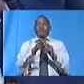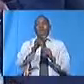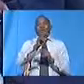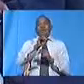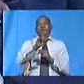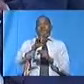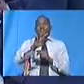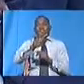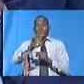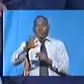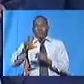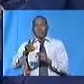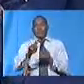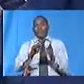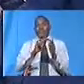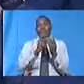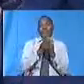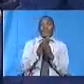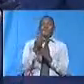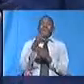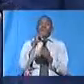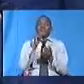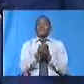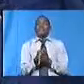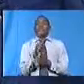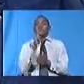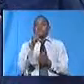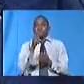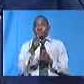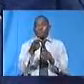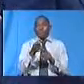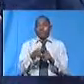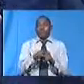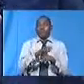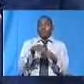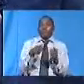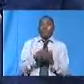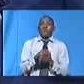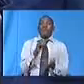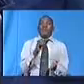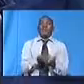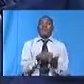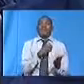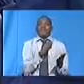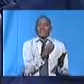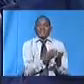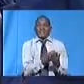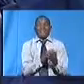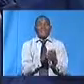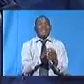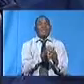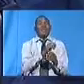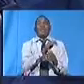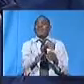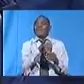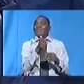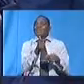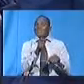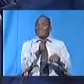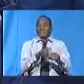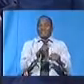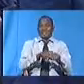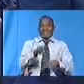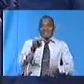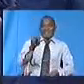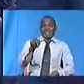says, "It is obvious from the preponderance of evidence available to us that at all material times, the ruling